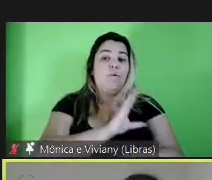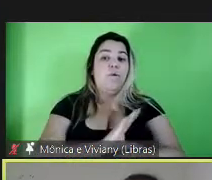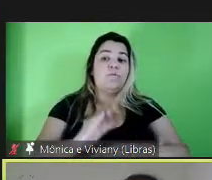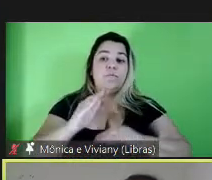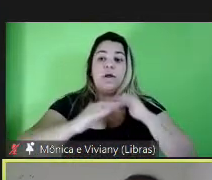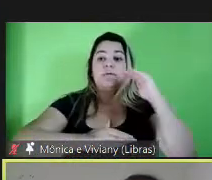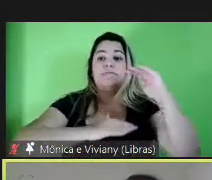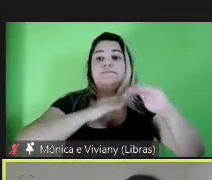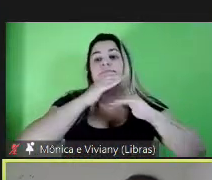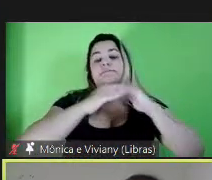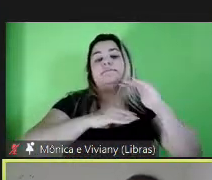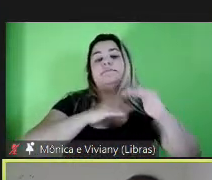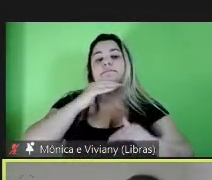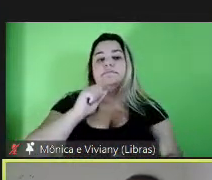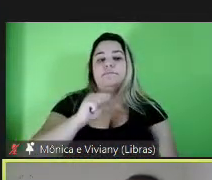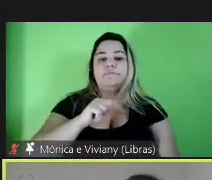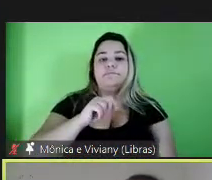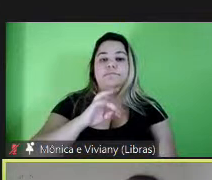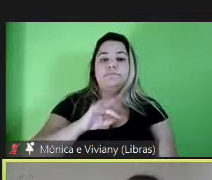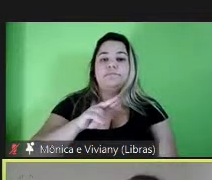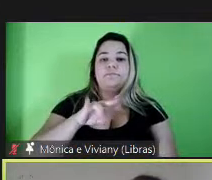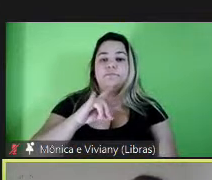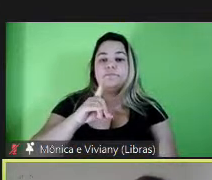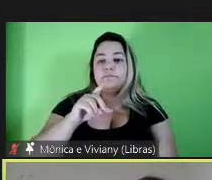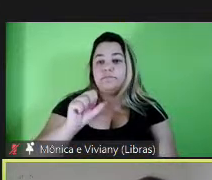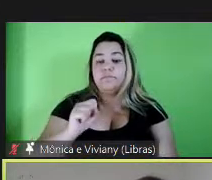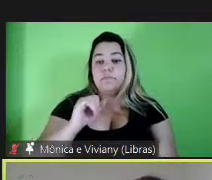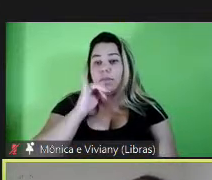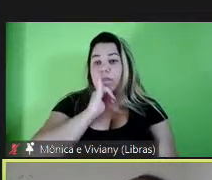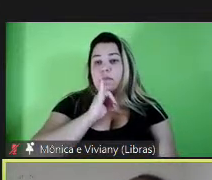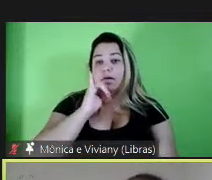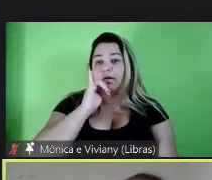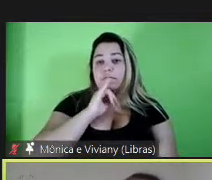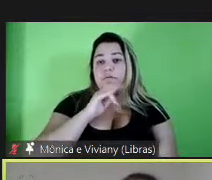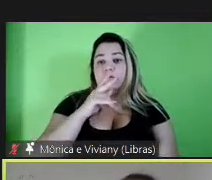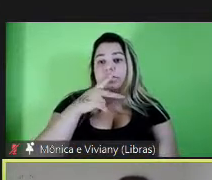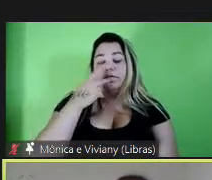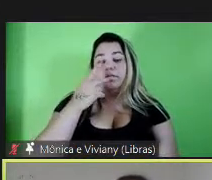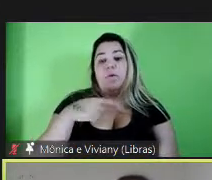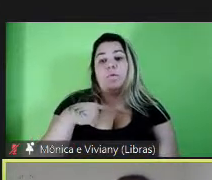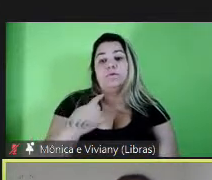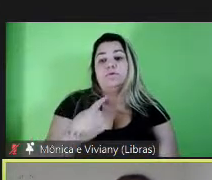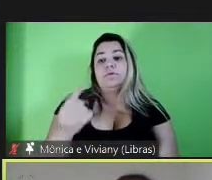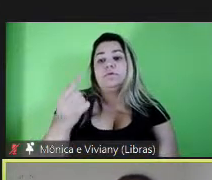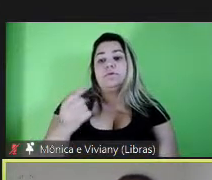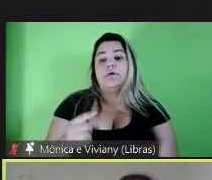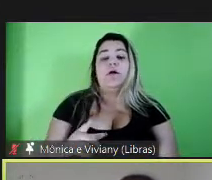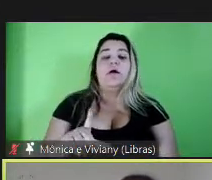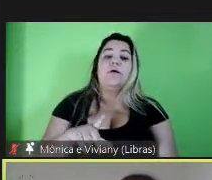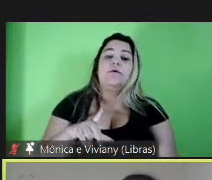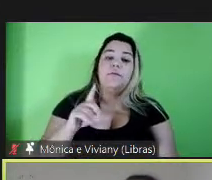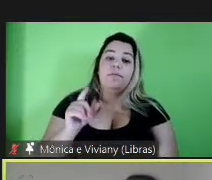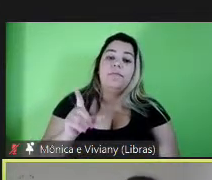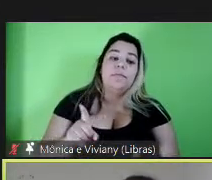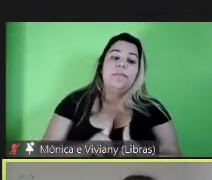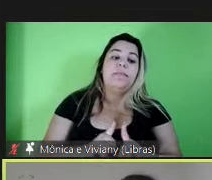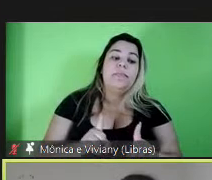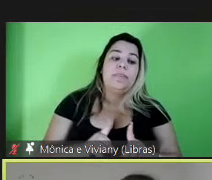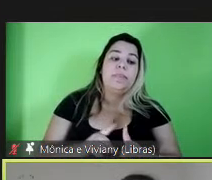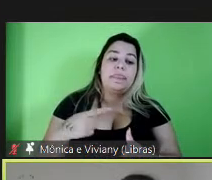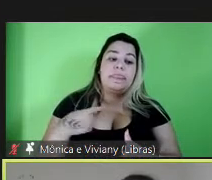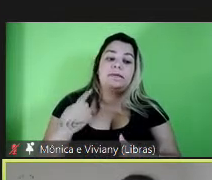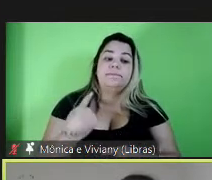person that have a cost to develop this activity. So like I'm going to talk about later some alternatives